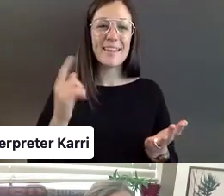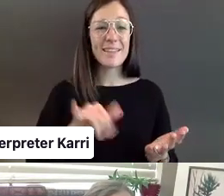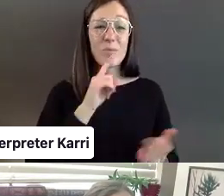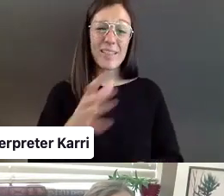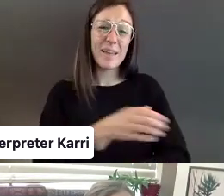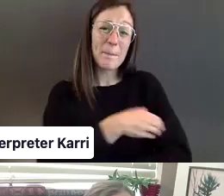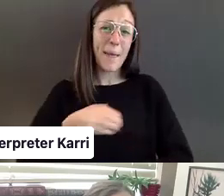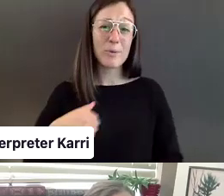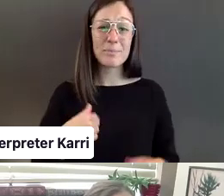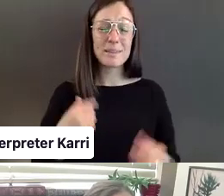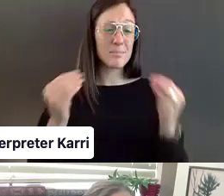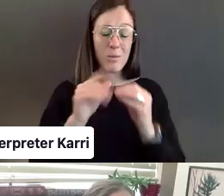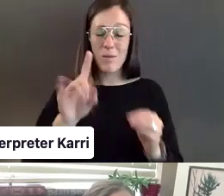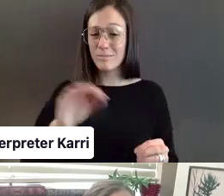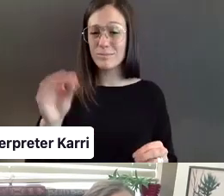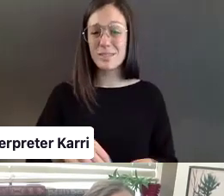empowered me more. 100%.